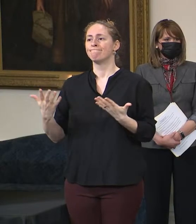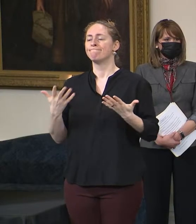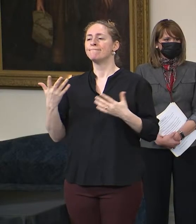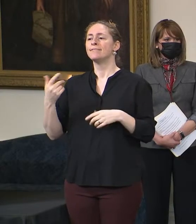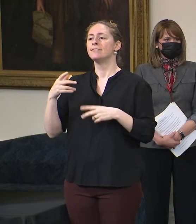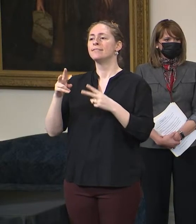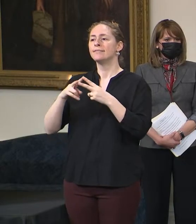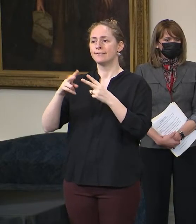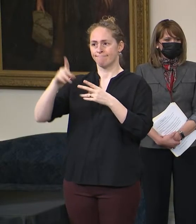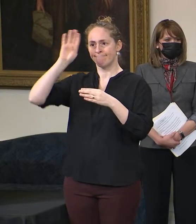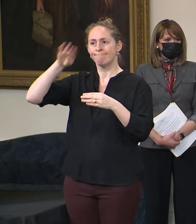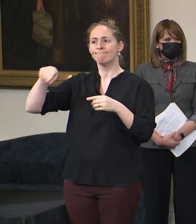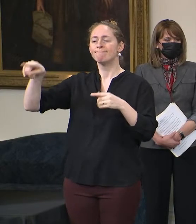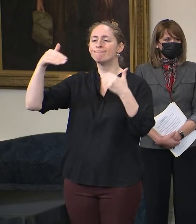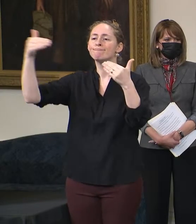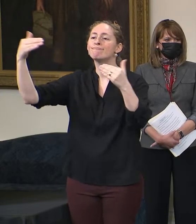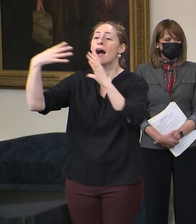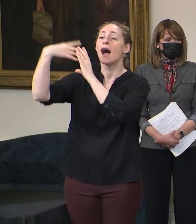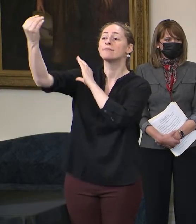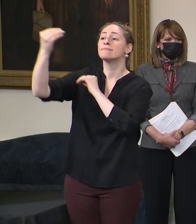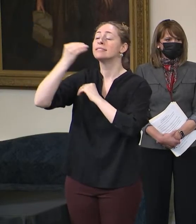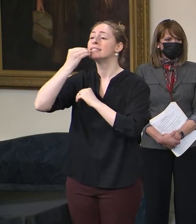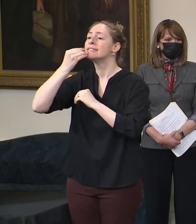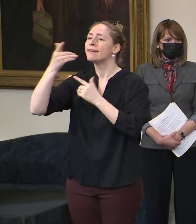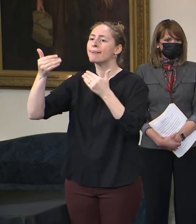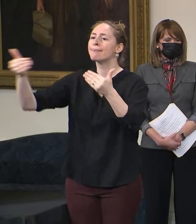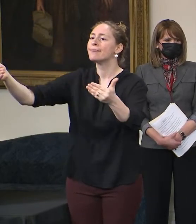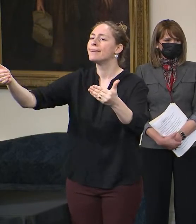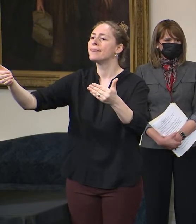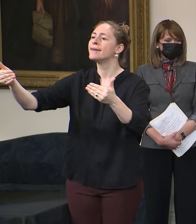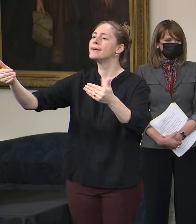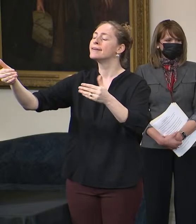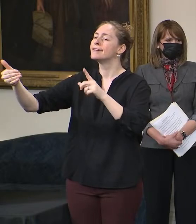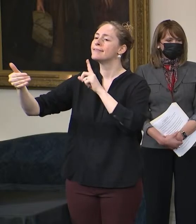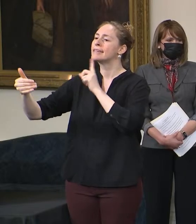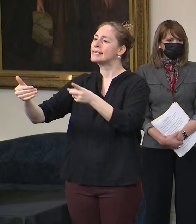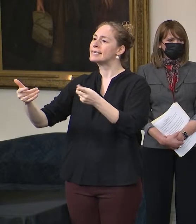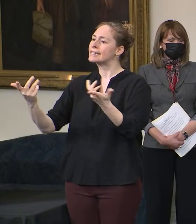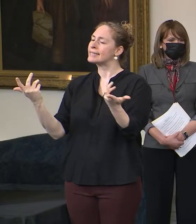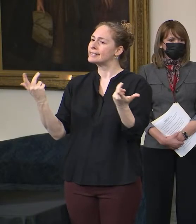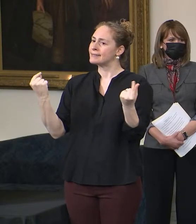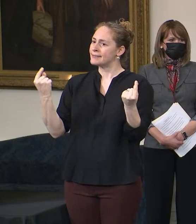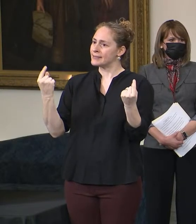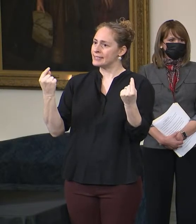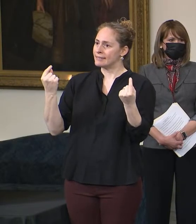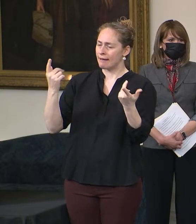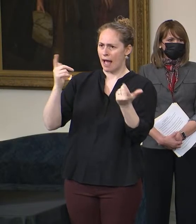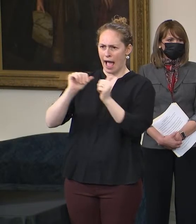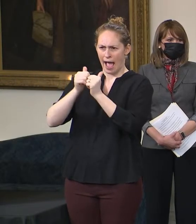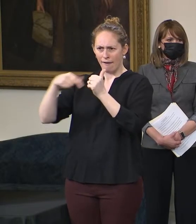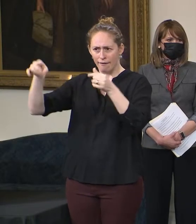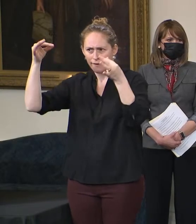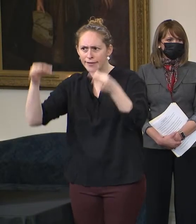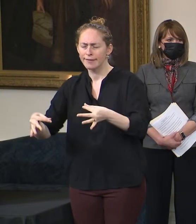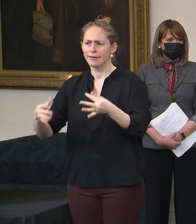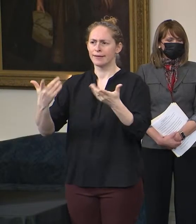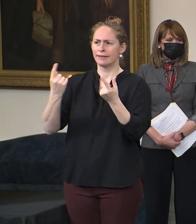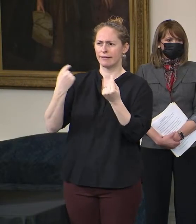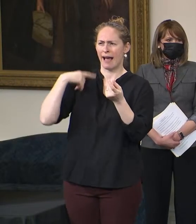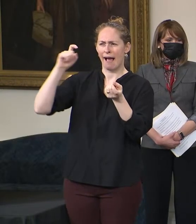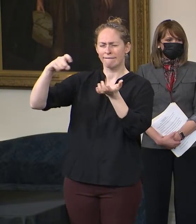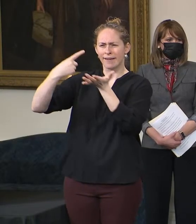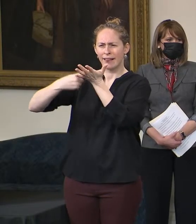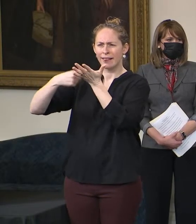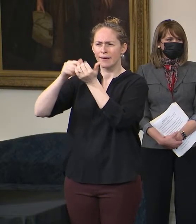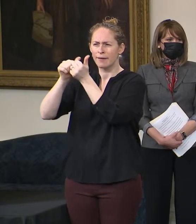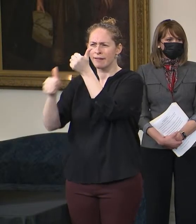decision came from, because in all of our hundreds of discussions with all the top public health doctors and epidemiologists and experts, they've told